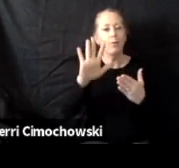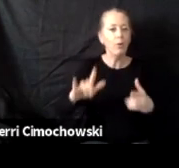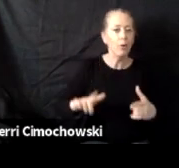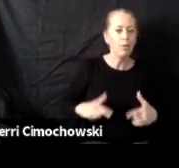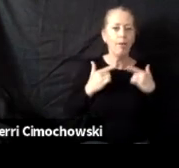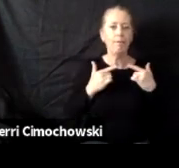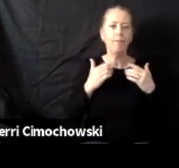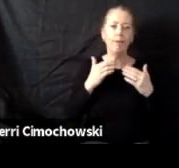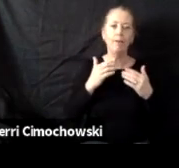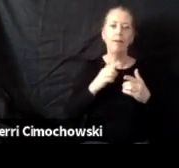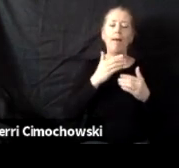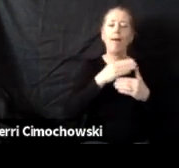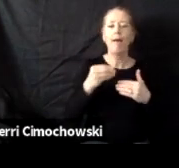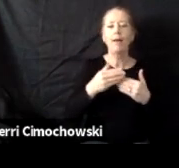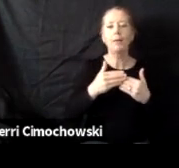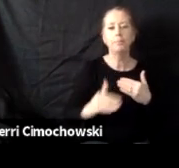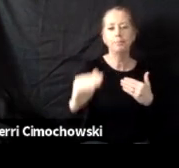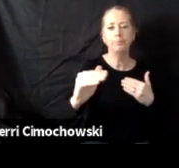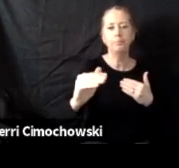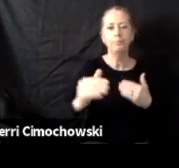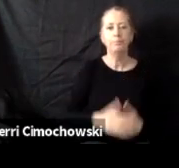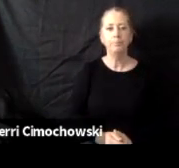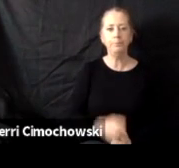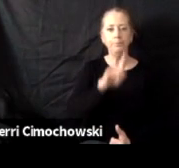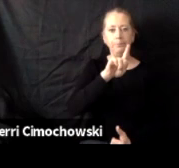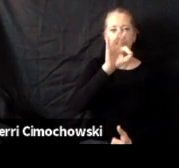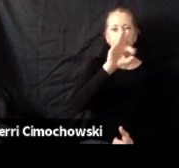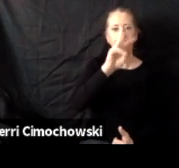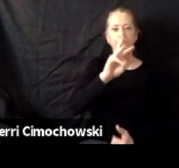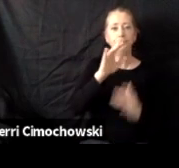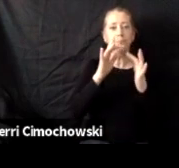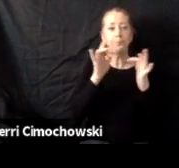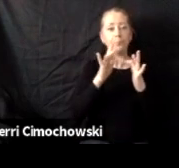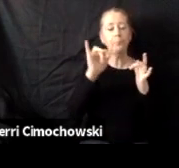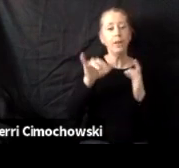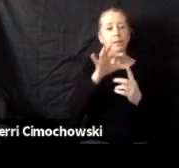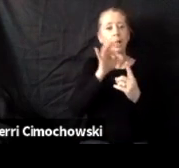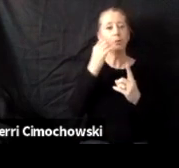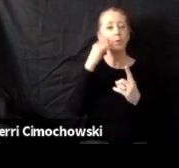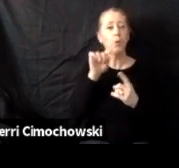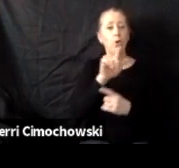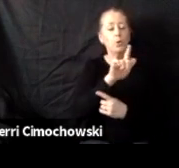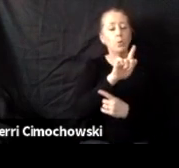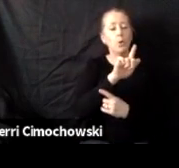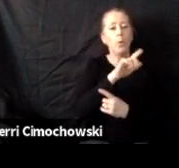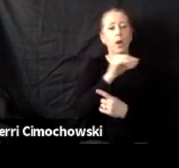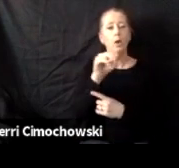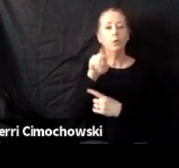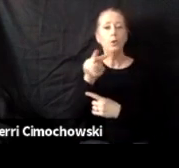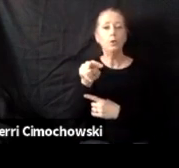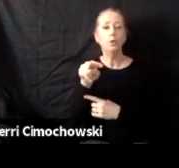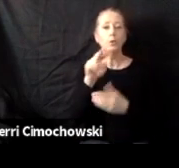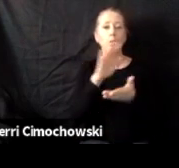that. So 196 Online is the option for the 21-22 school year